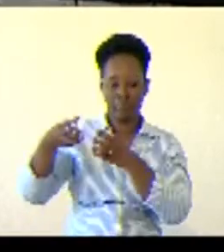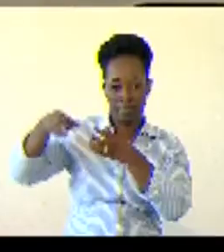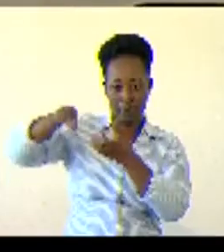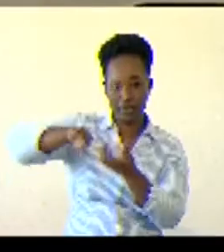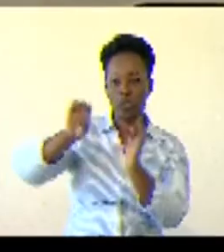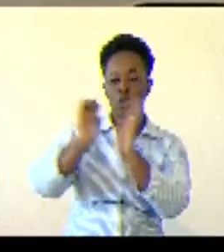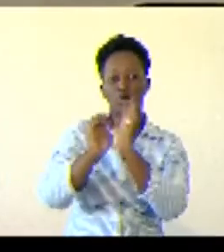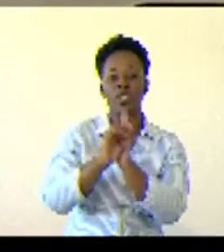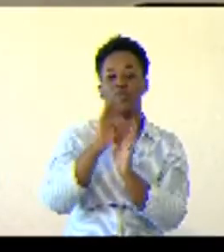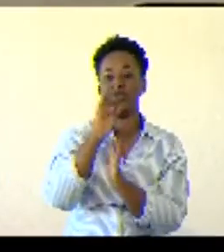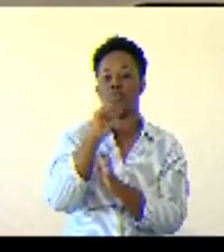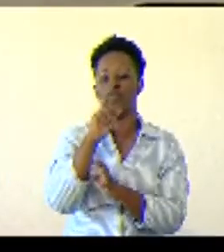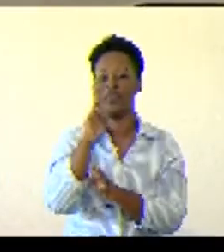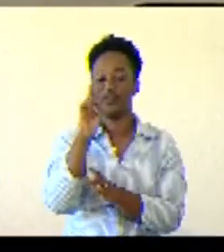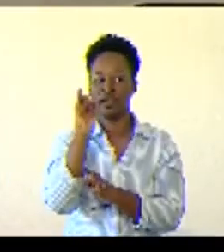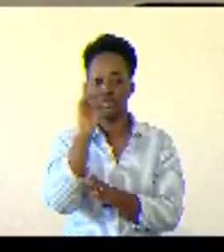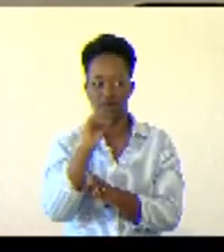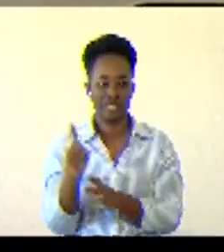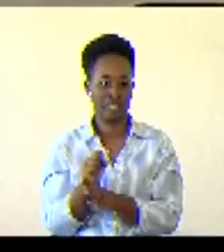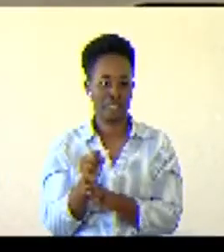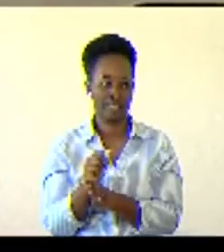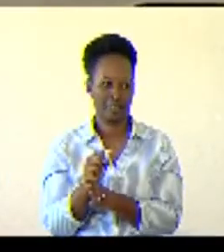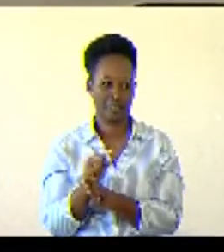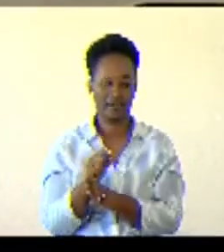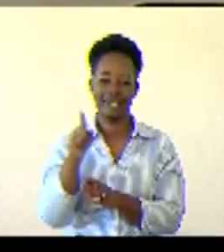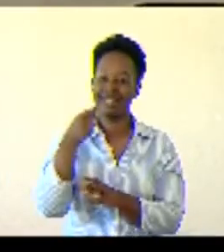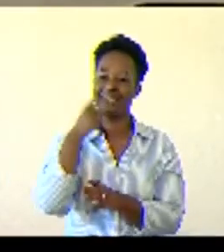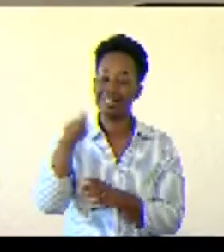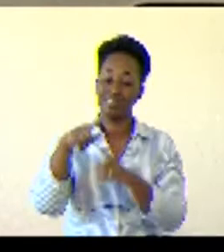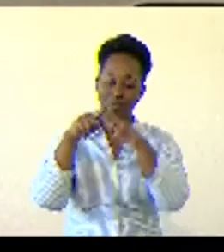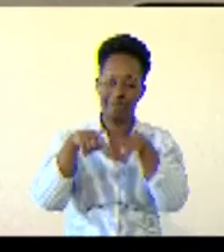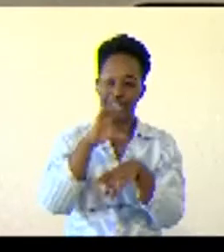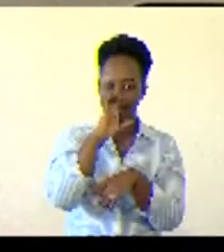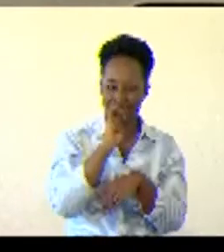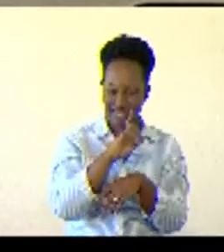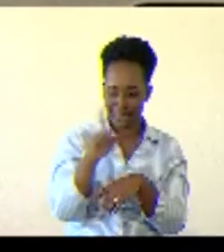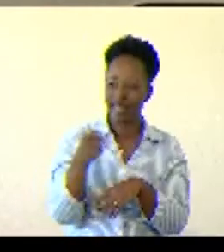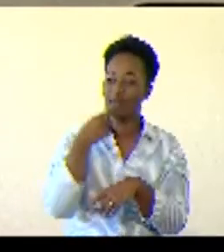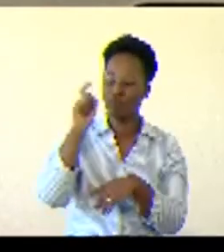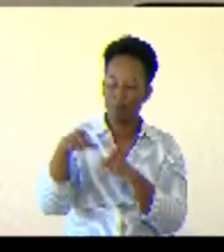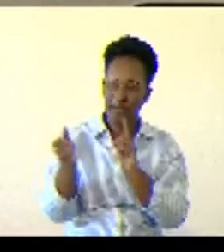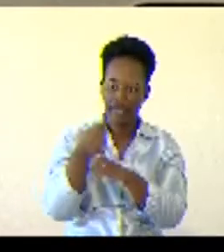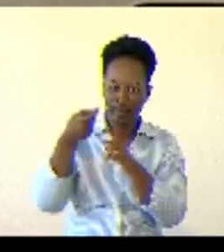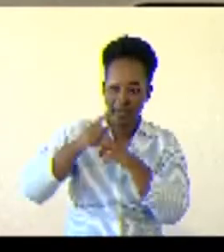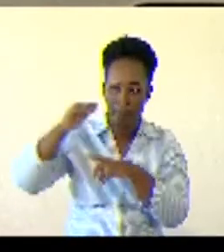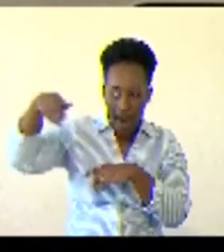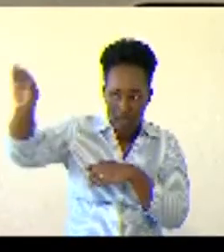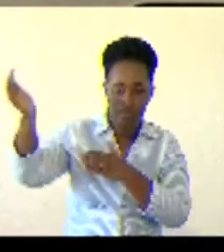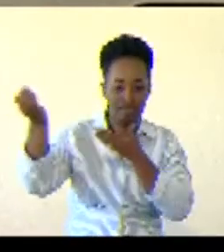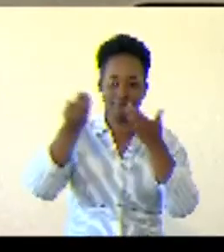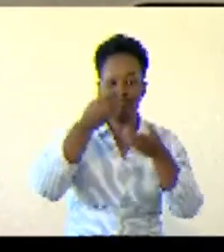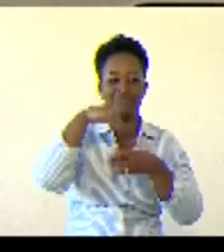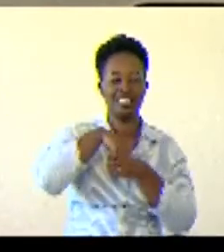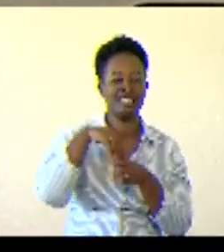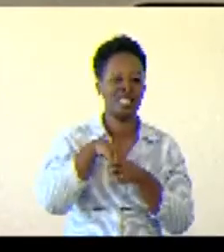fluids. Take an example like extracellular fluids. They are needed by the cell. They need to be taken from outside to inside. So that